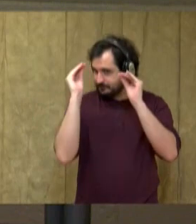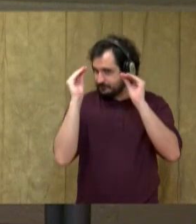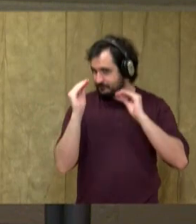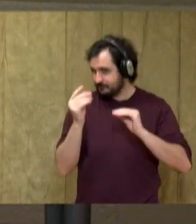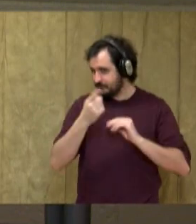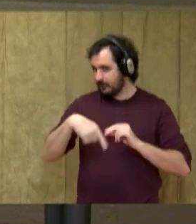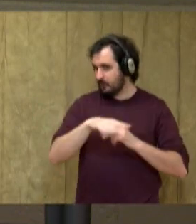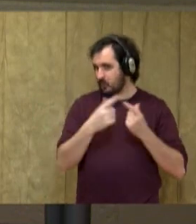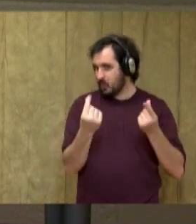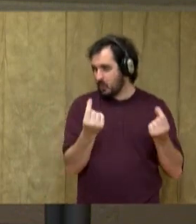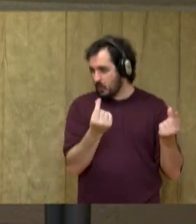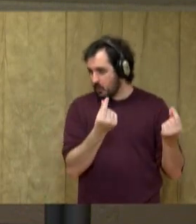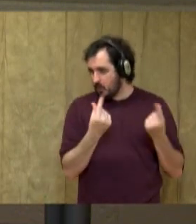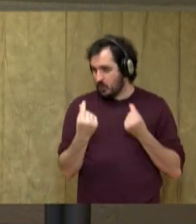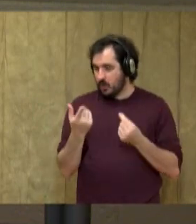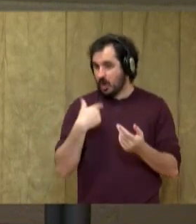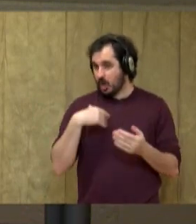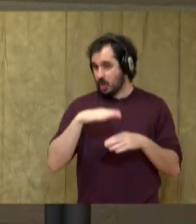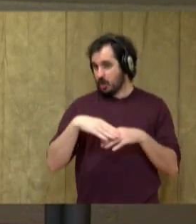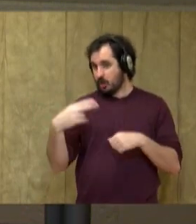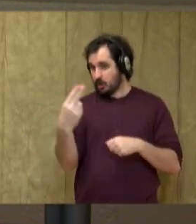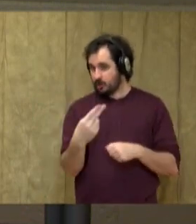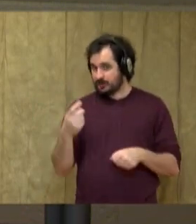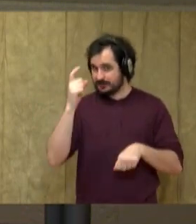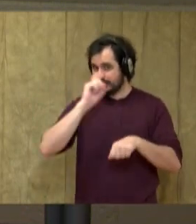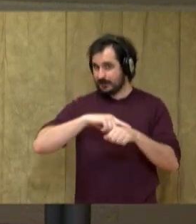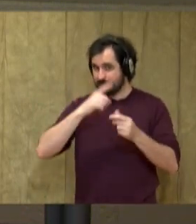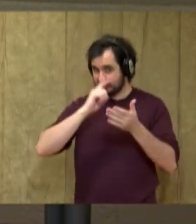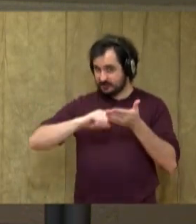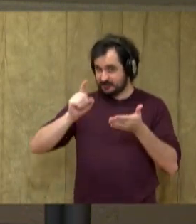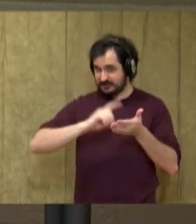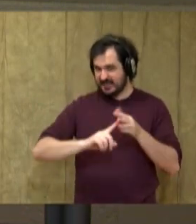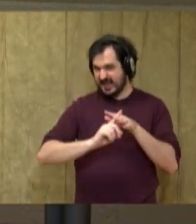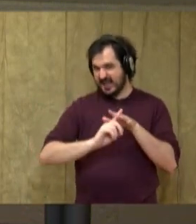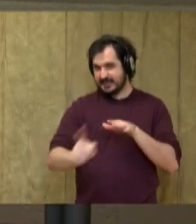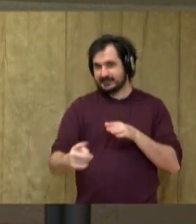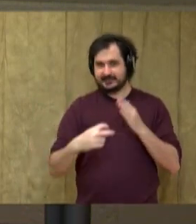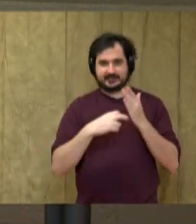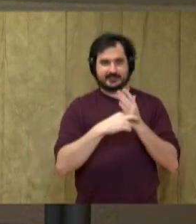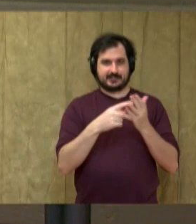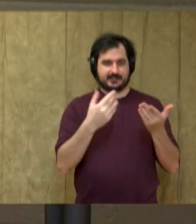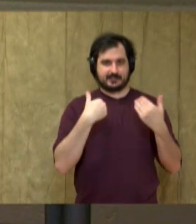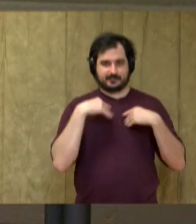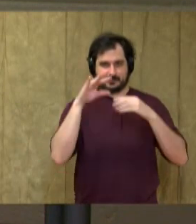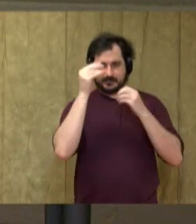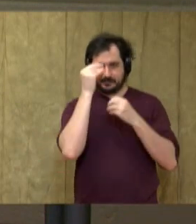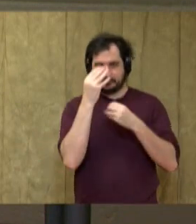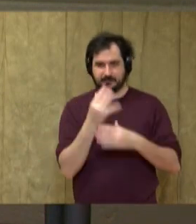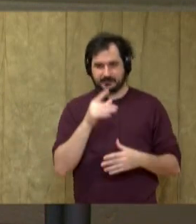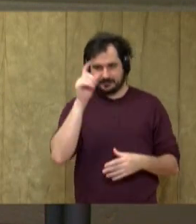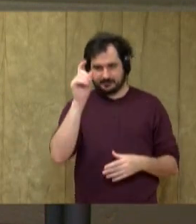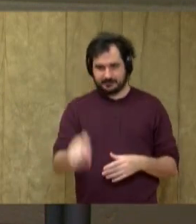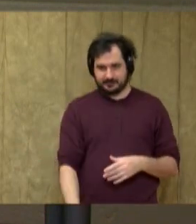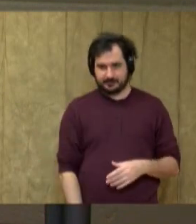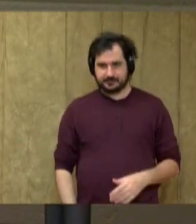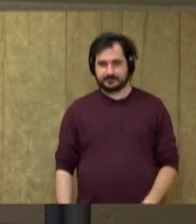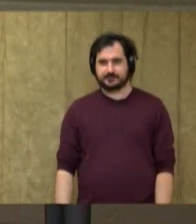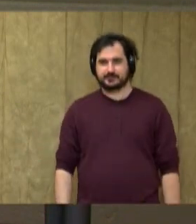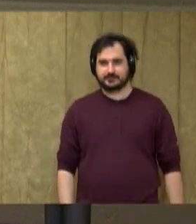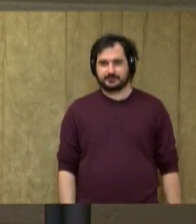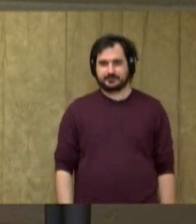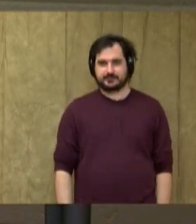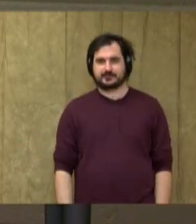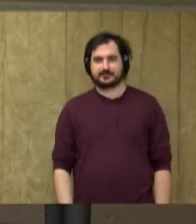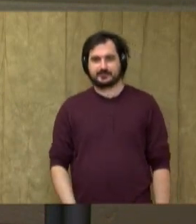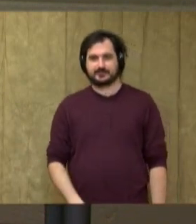on Thursday, when it is time for us to check your exit ticket, you'll have all your information that you need. All right?